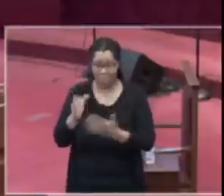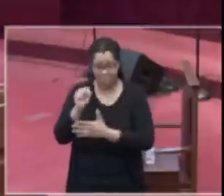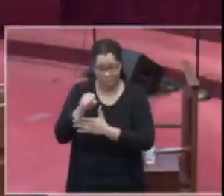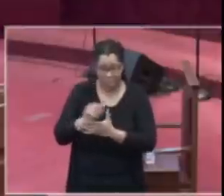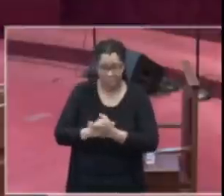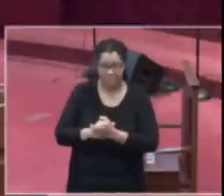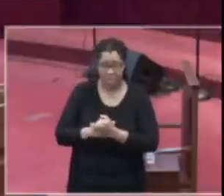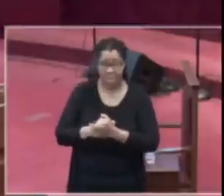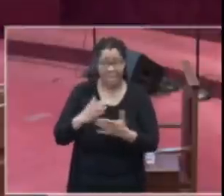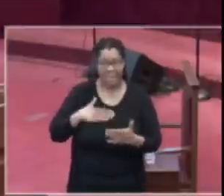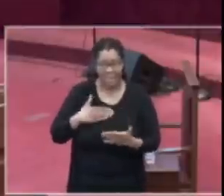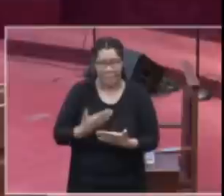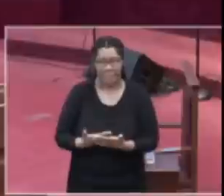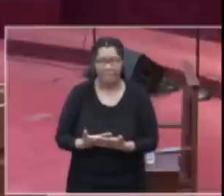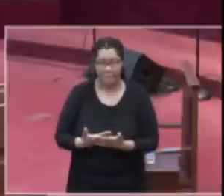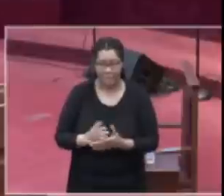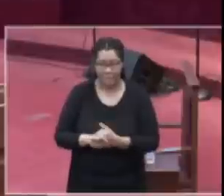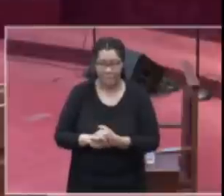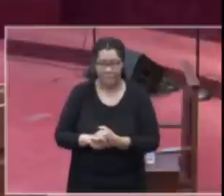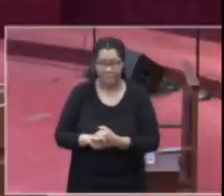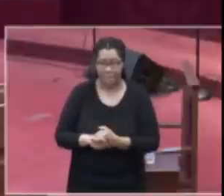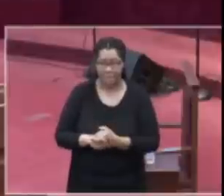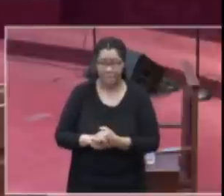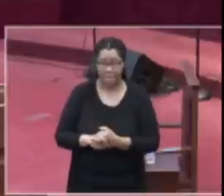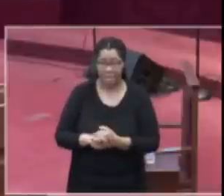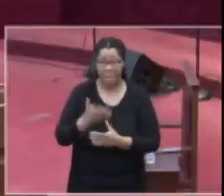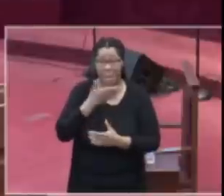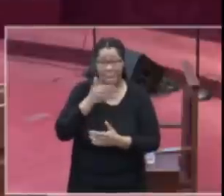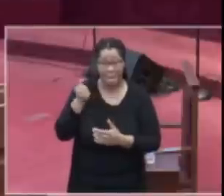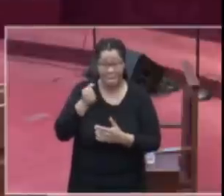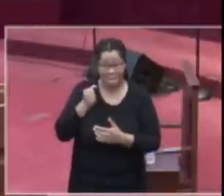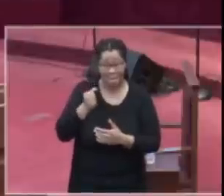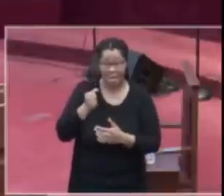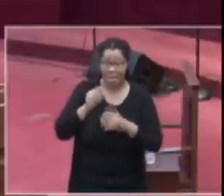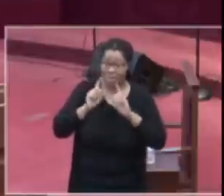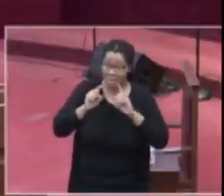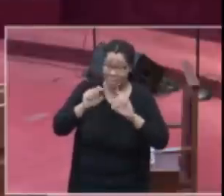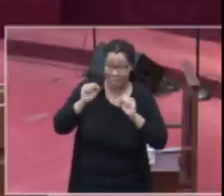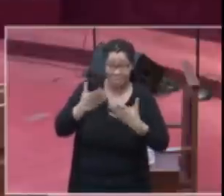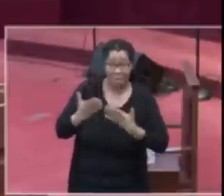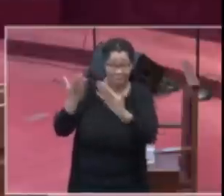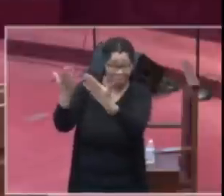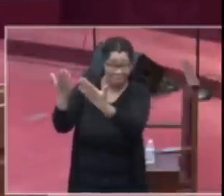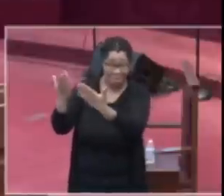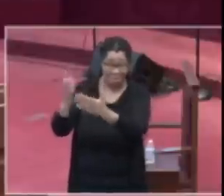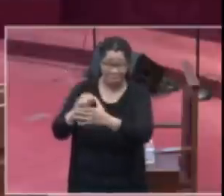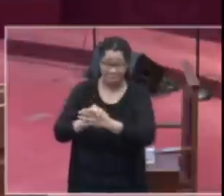can confess you could be giving God a lot better choices?